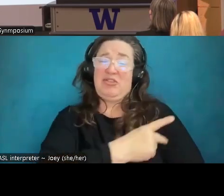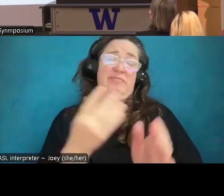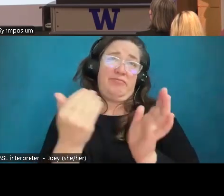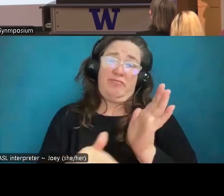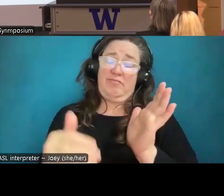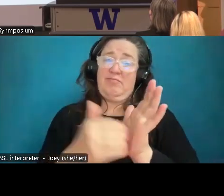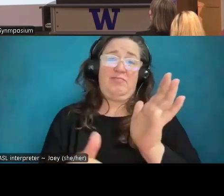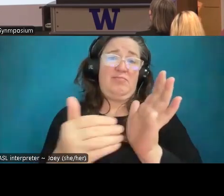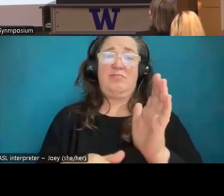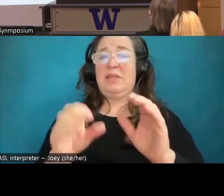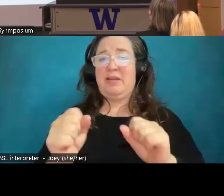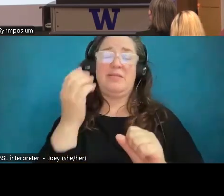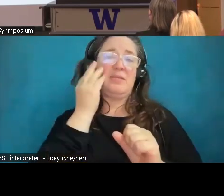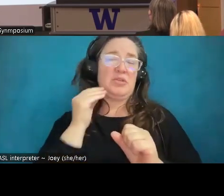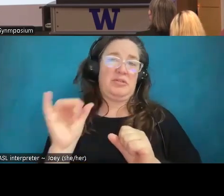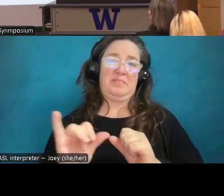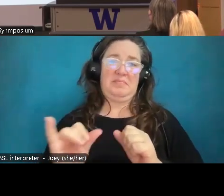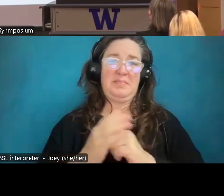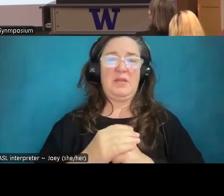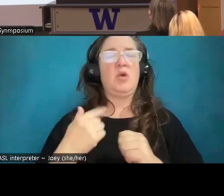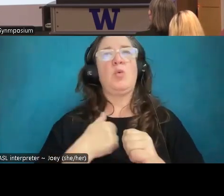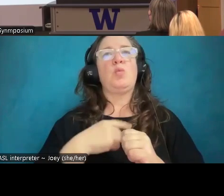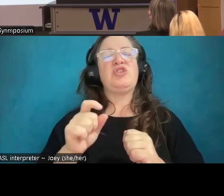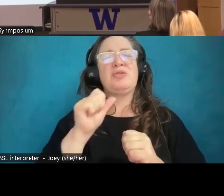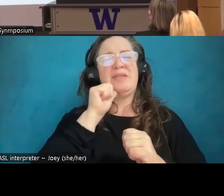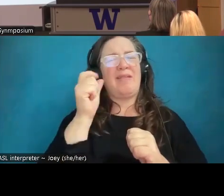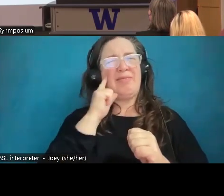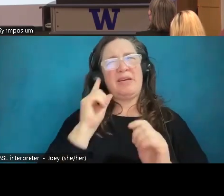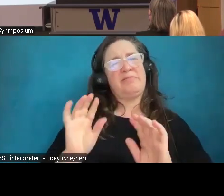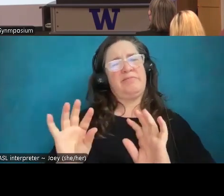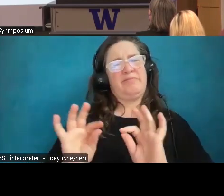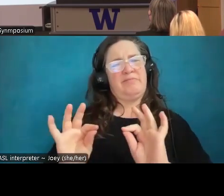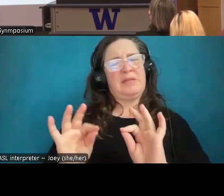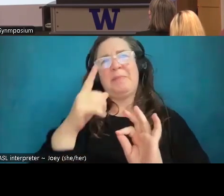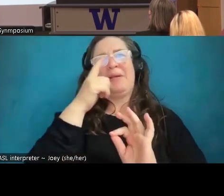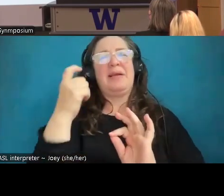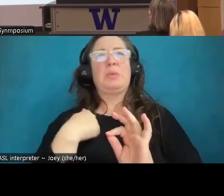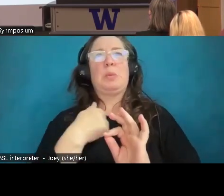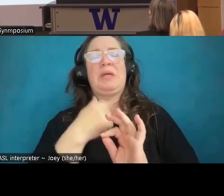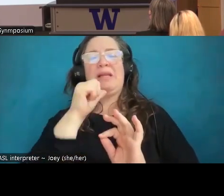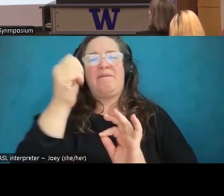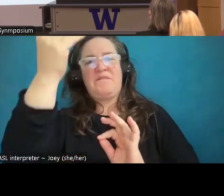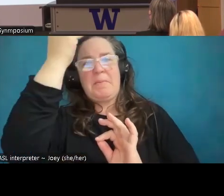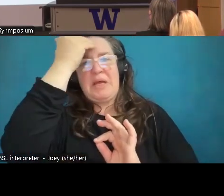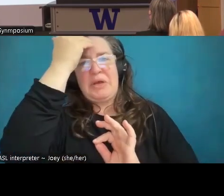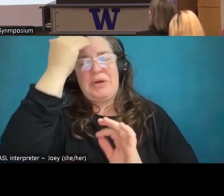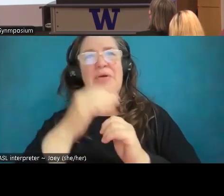disease. And that we shouldn't discount this just because it's unfamiliar in our illness scripts, because there are other disease states like multiple sclerosis